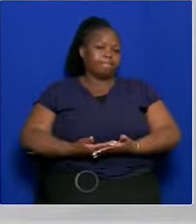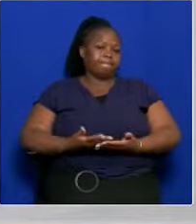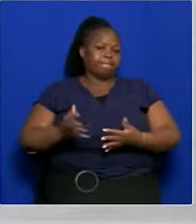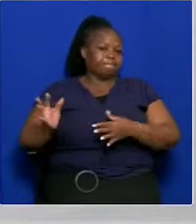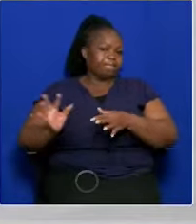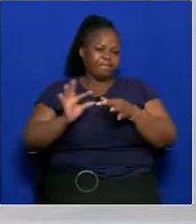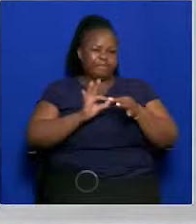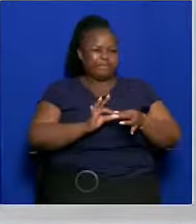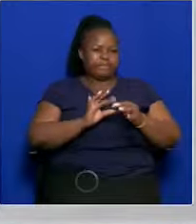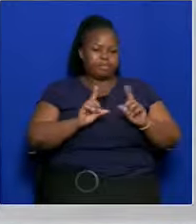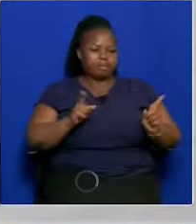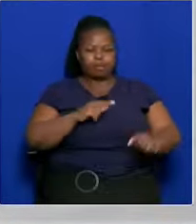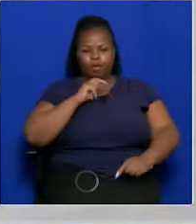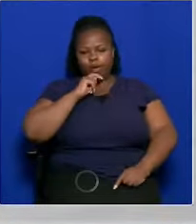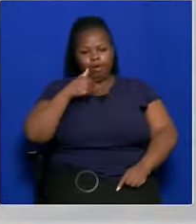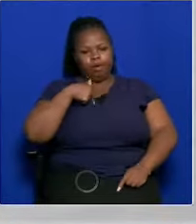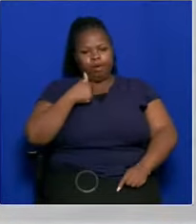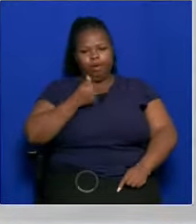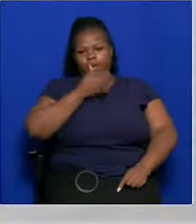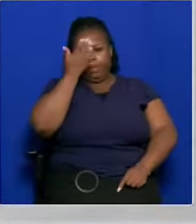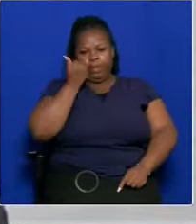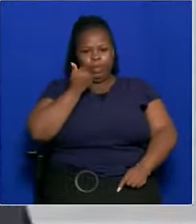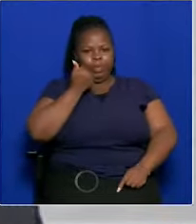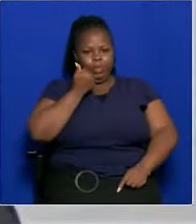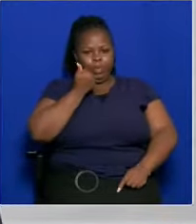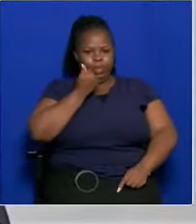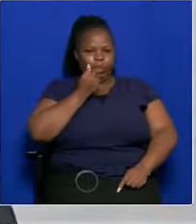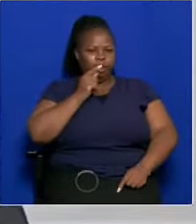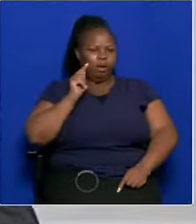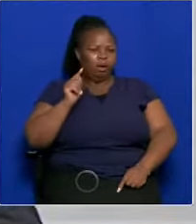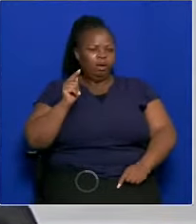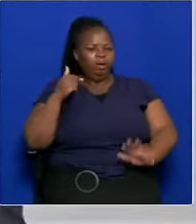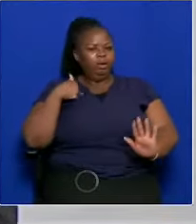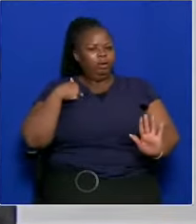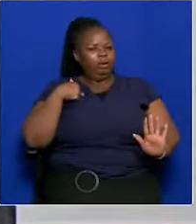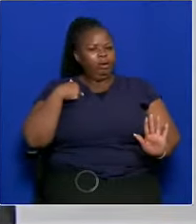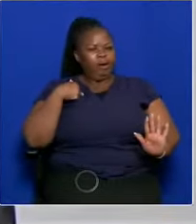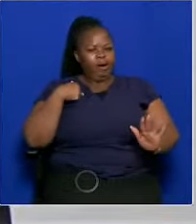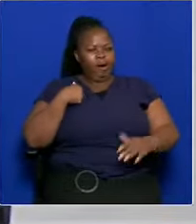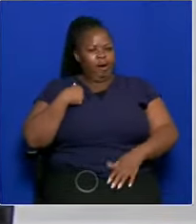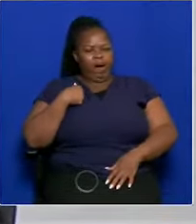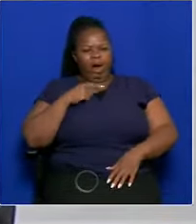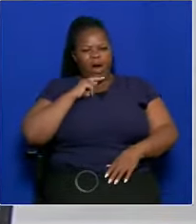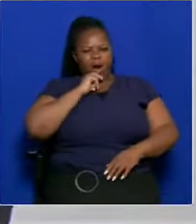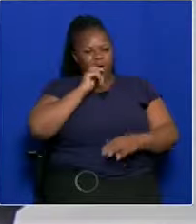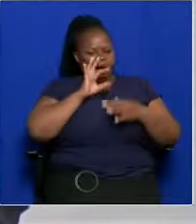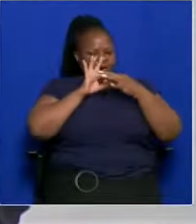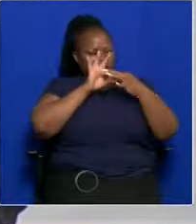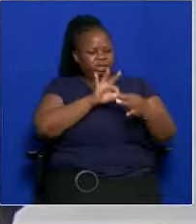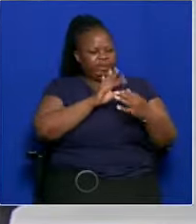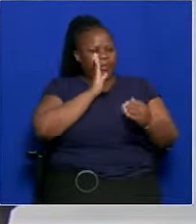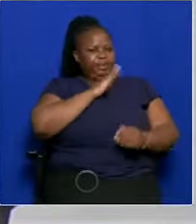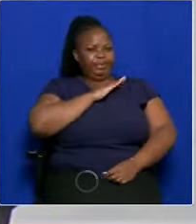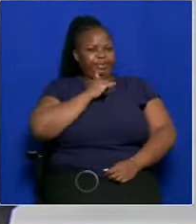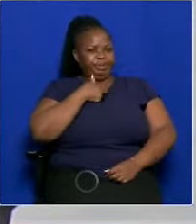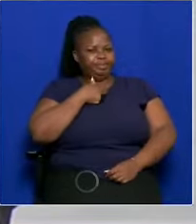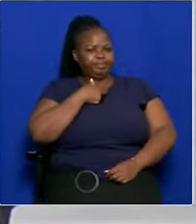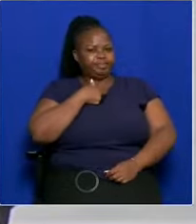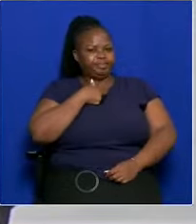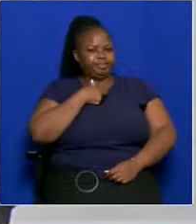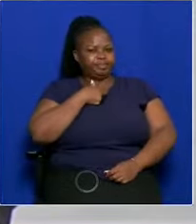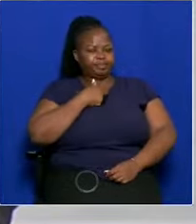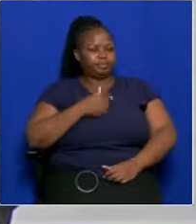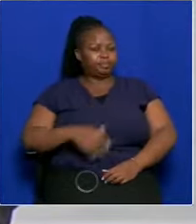knowledge of that one. And I'm not seeing it being linked, because Matlala